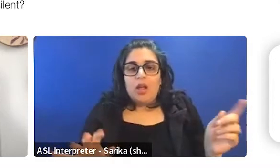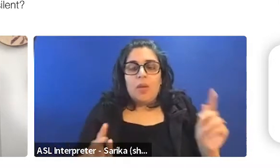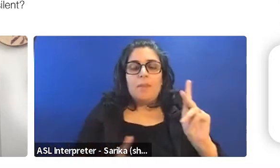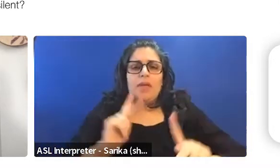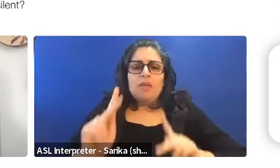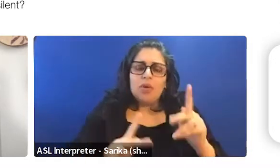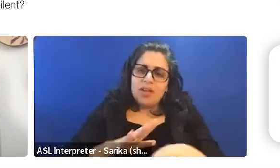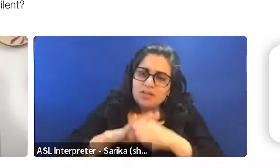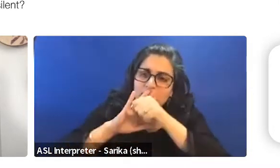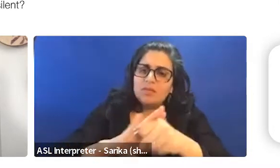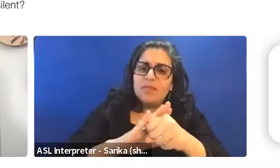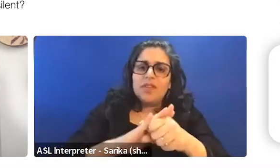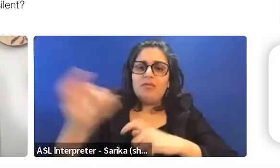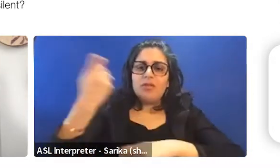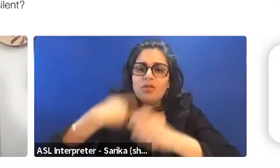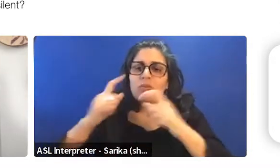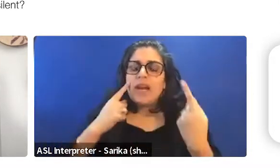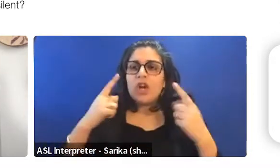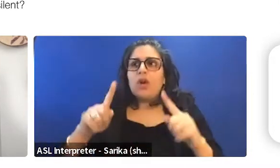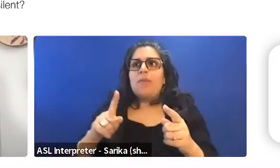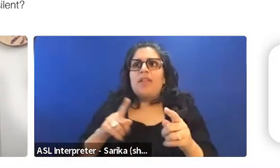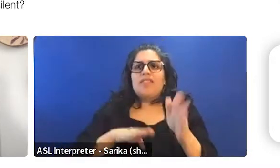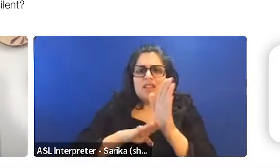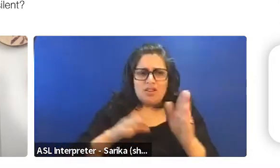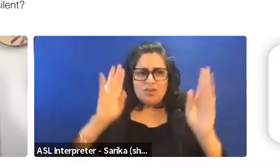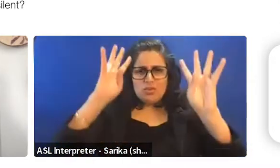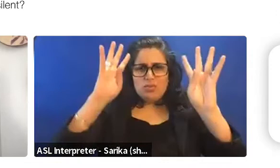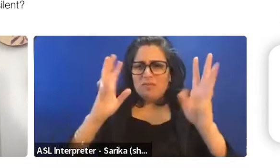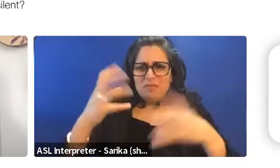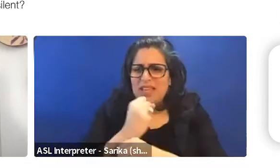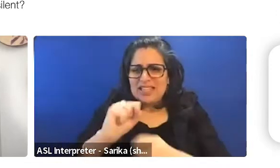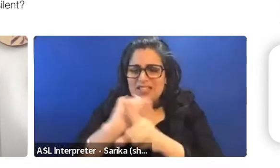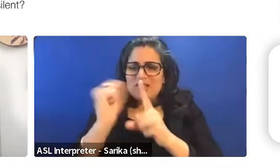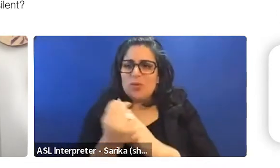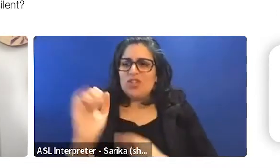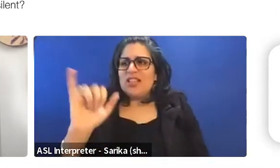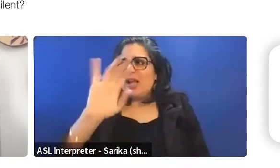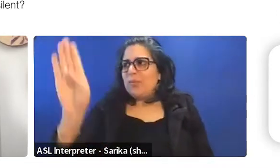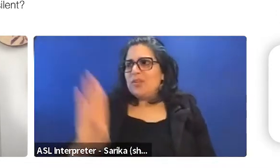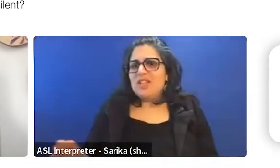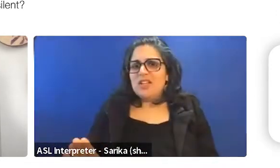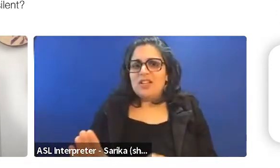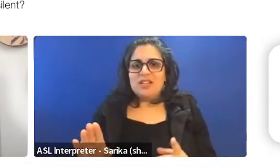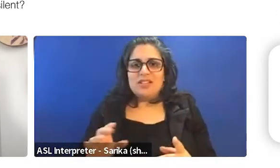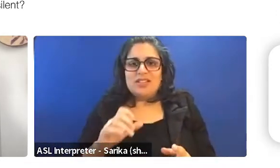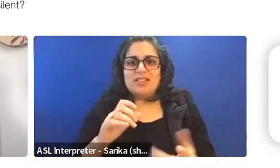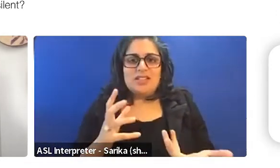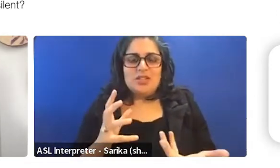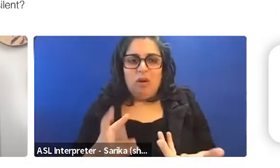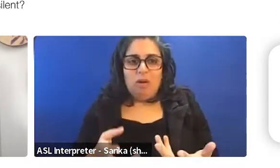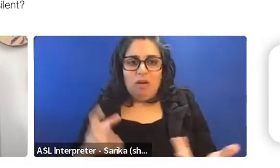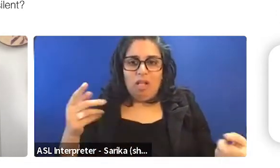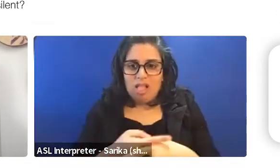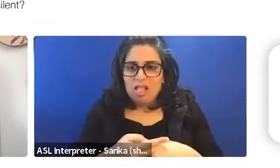trade agreements that are creating situations that incentivize countries like Brazil to not have environmental regulations, to